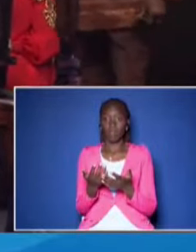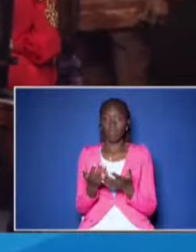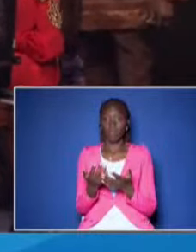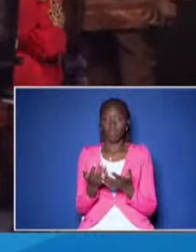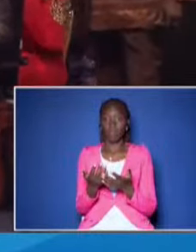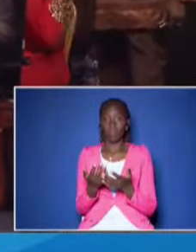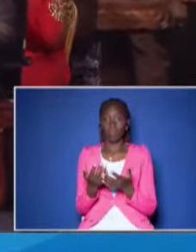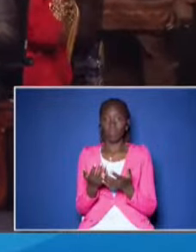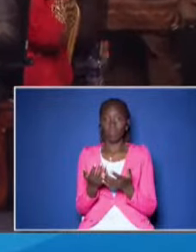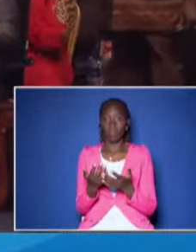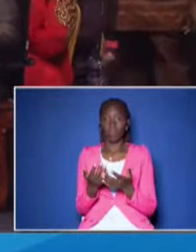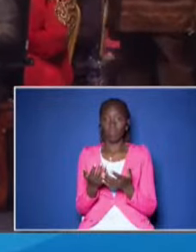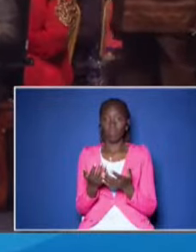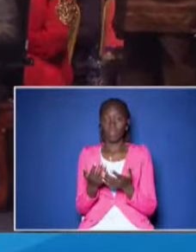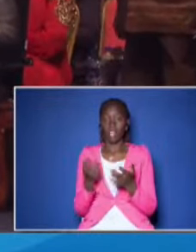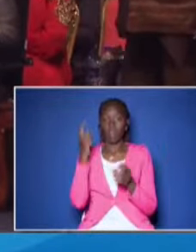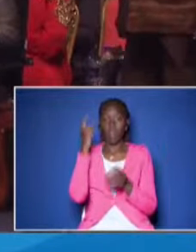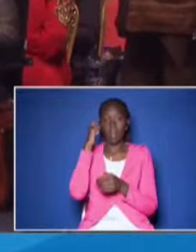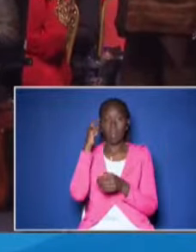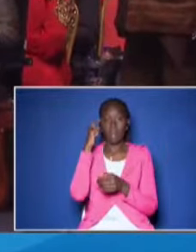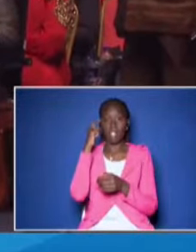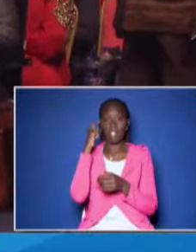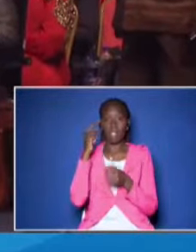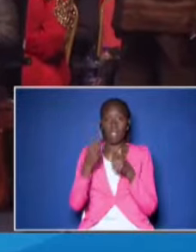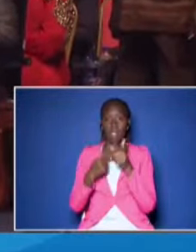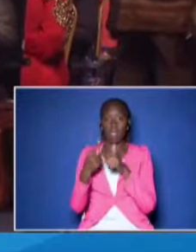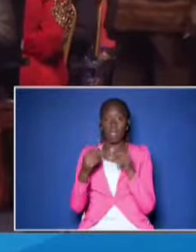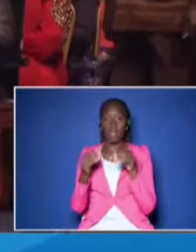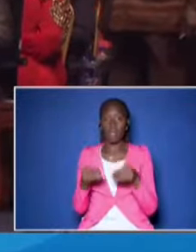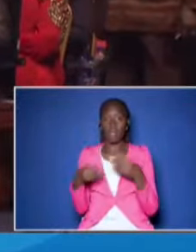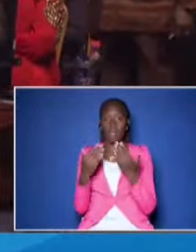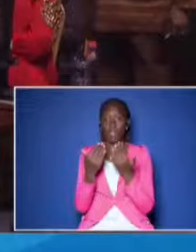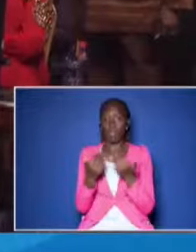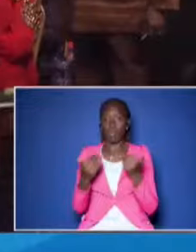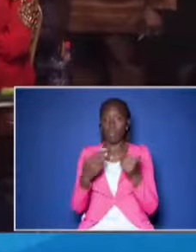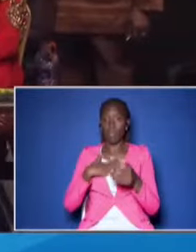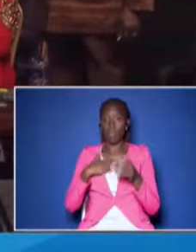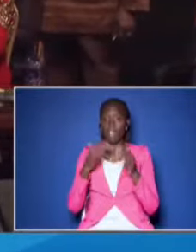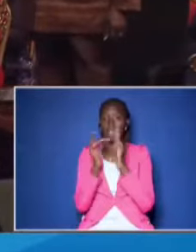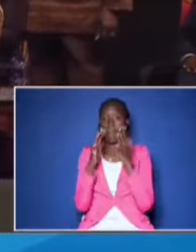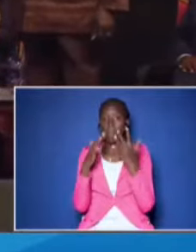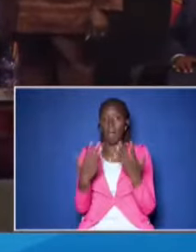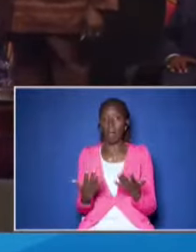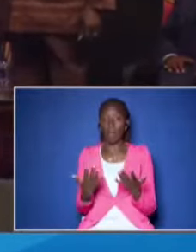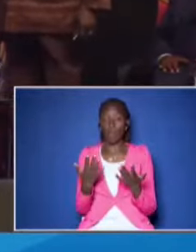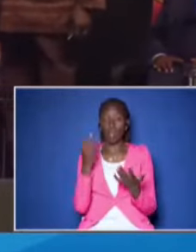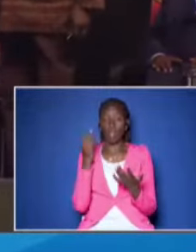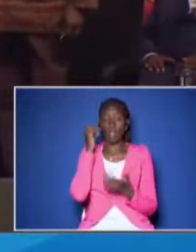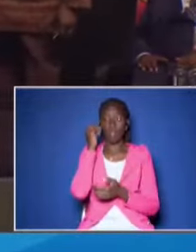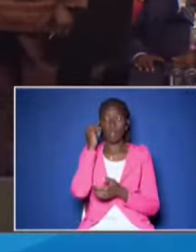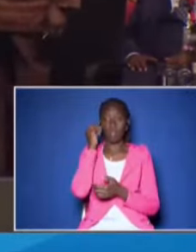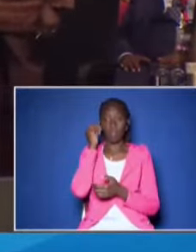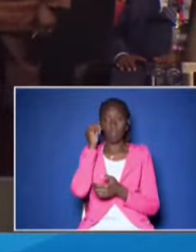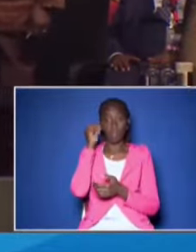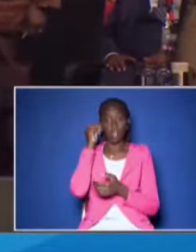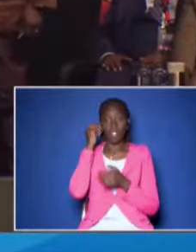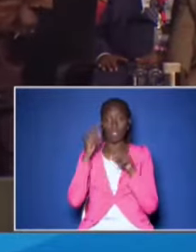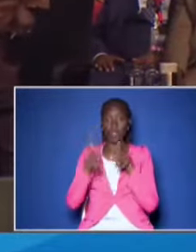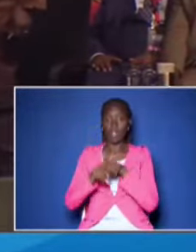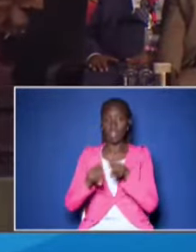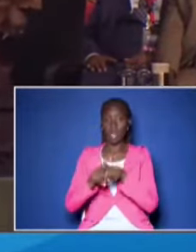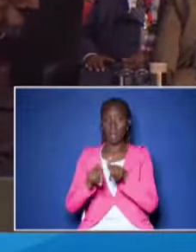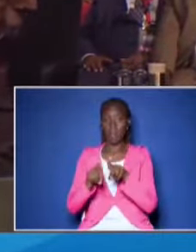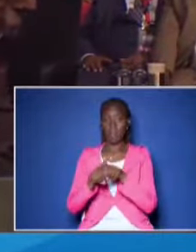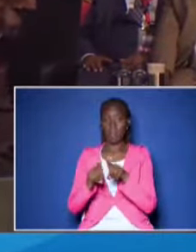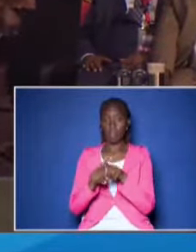my mind was giving my children the Bible when